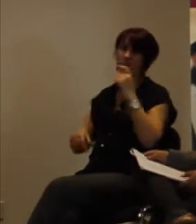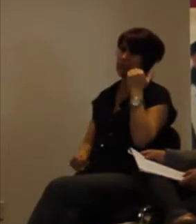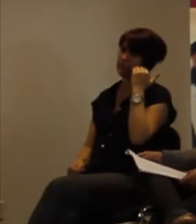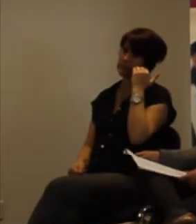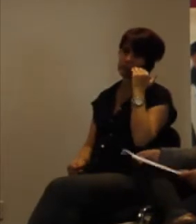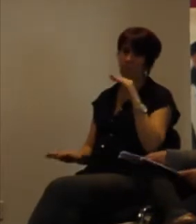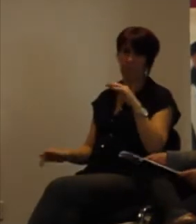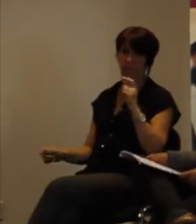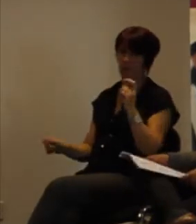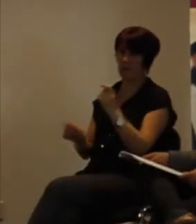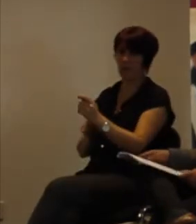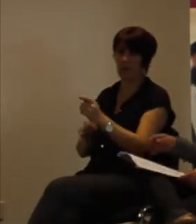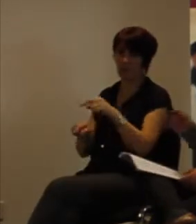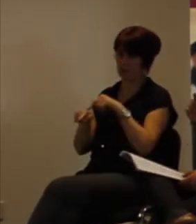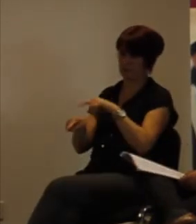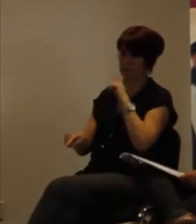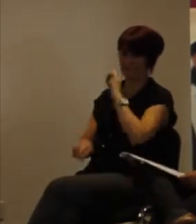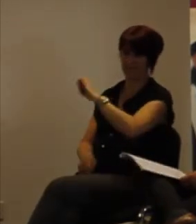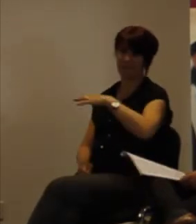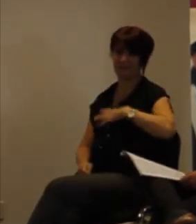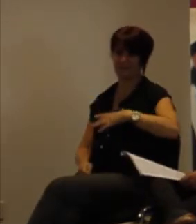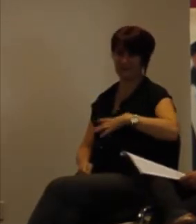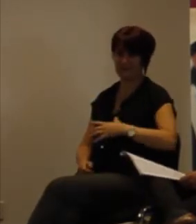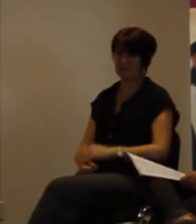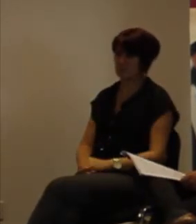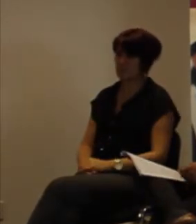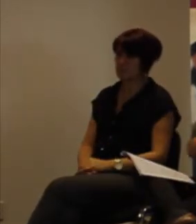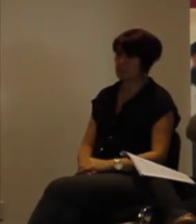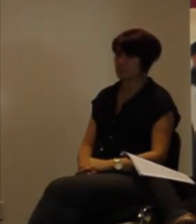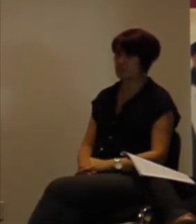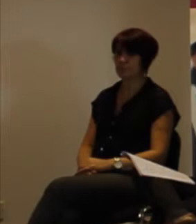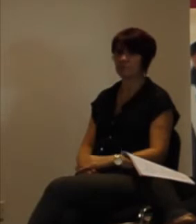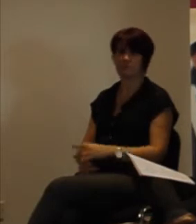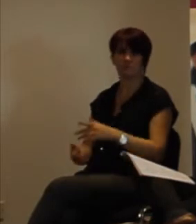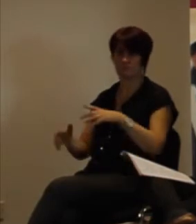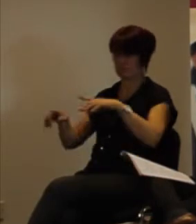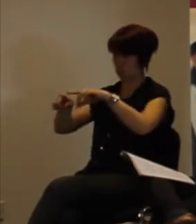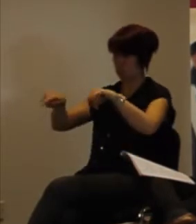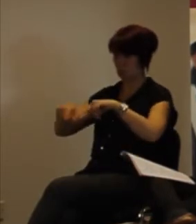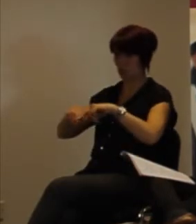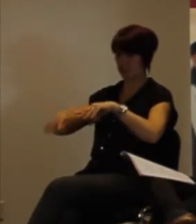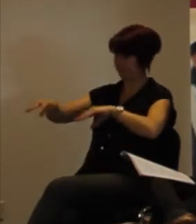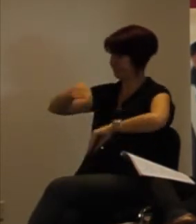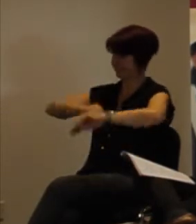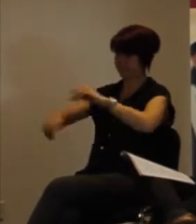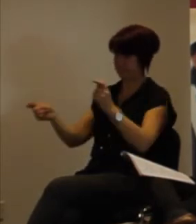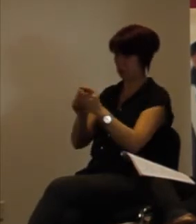adjustments to cater for learners with particular needs by reorganising the layout of the